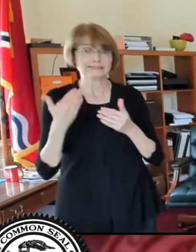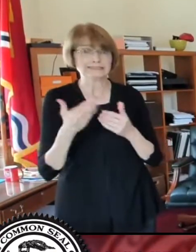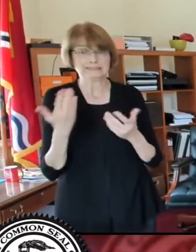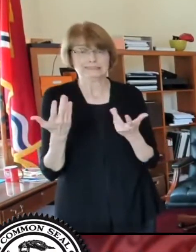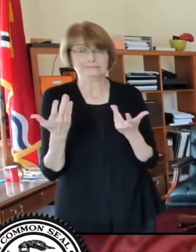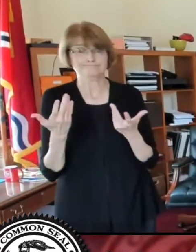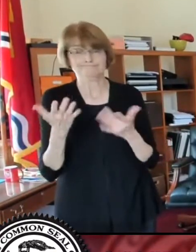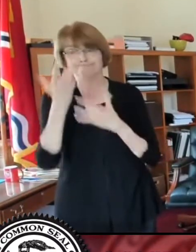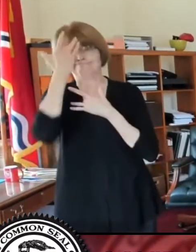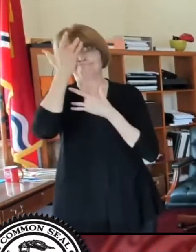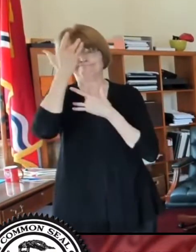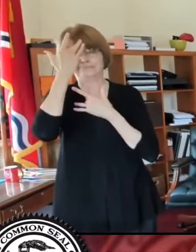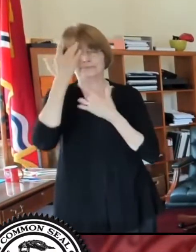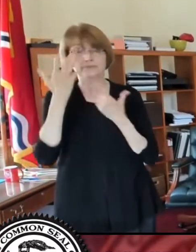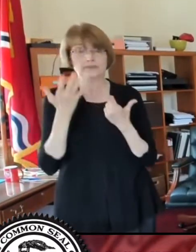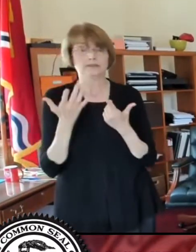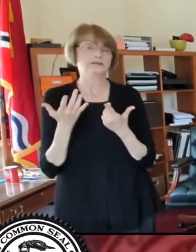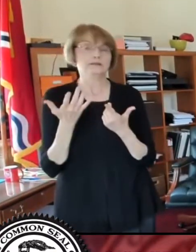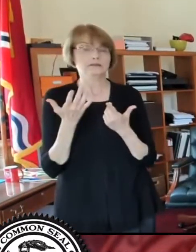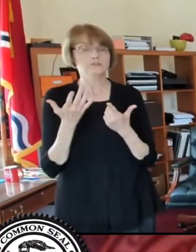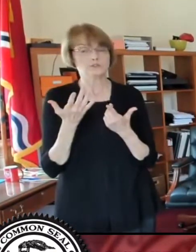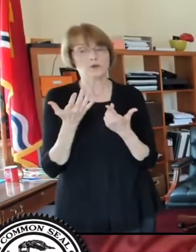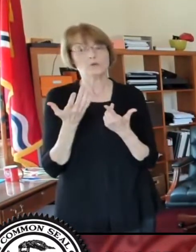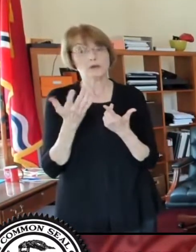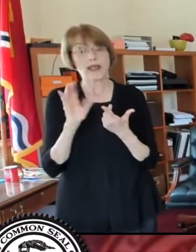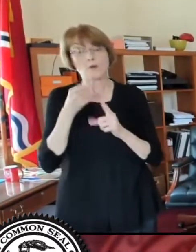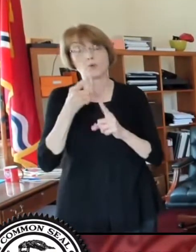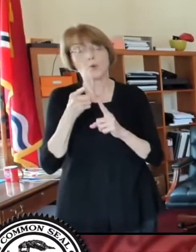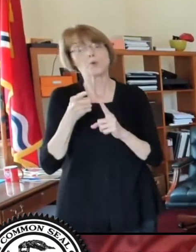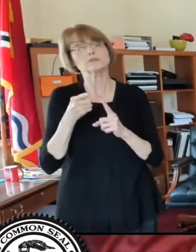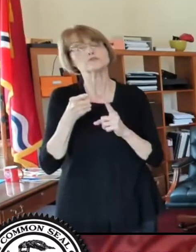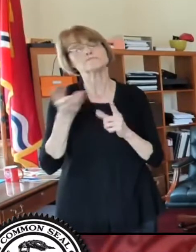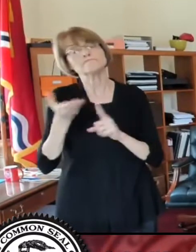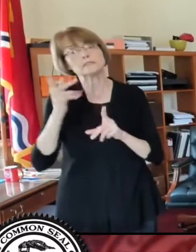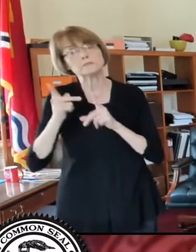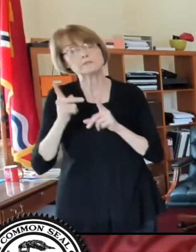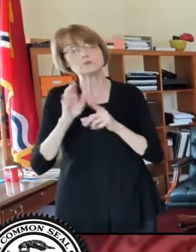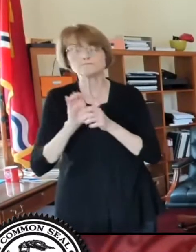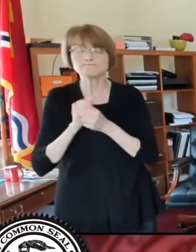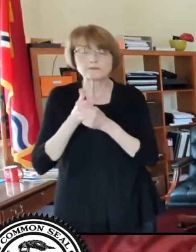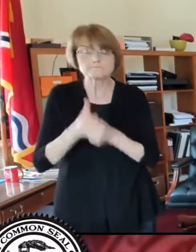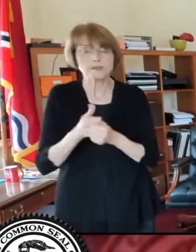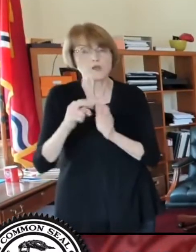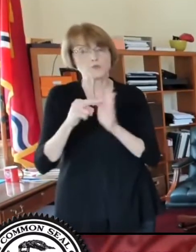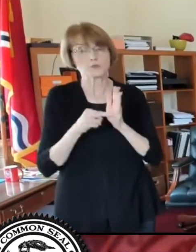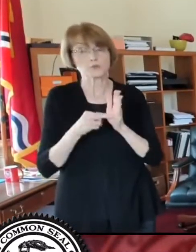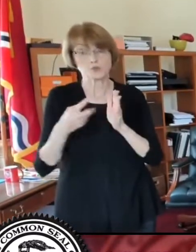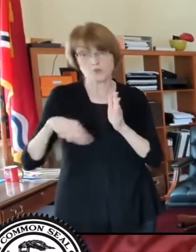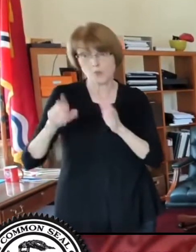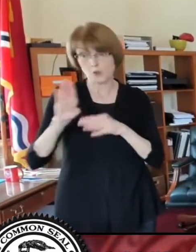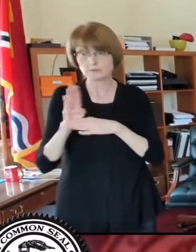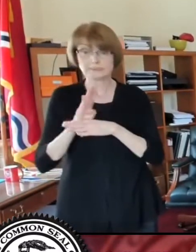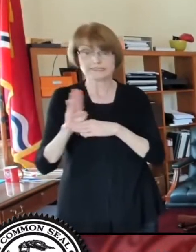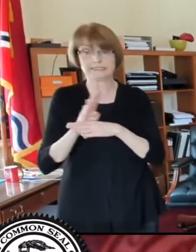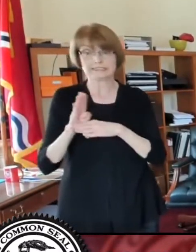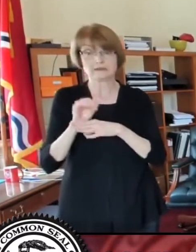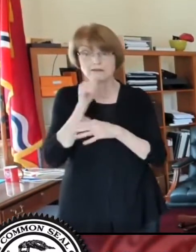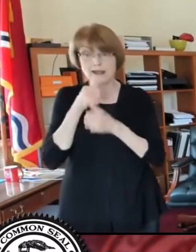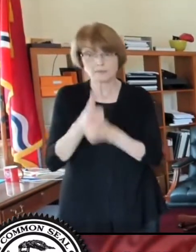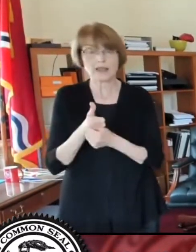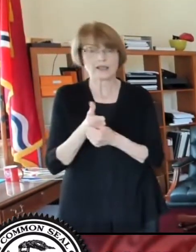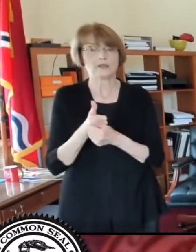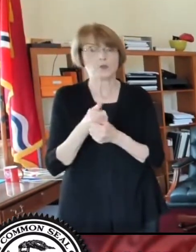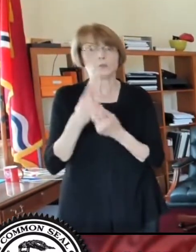we're trying to get compliance and visiting those businesses that aren't in